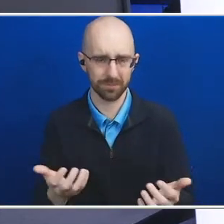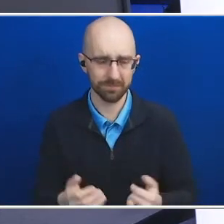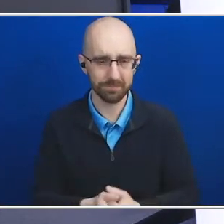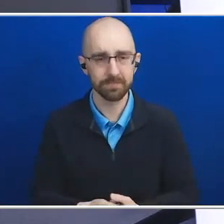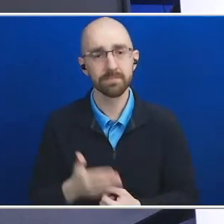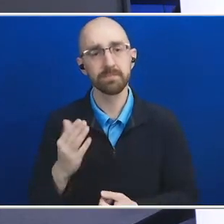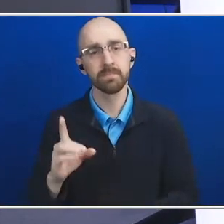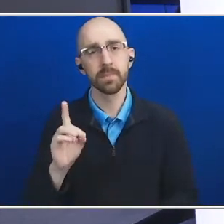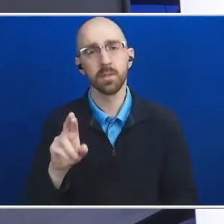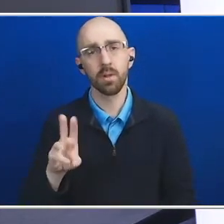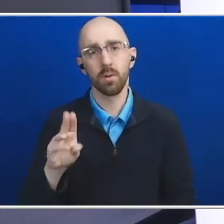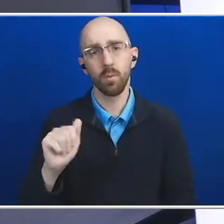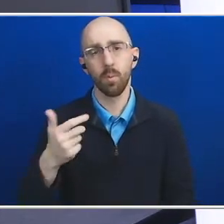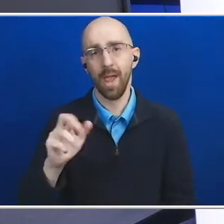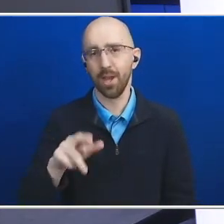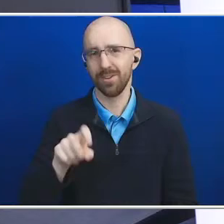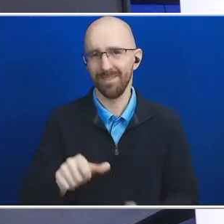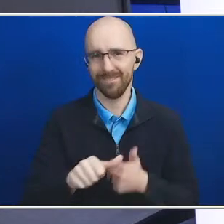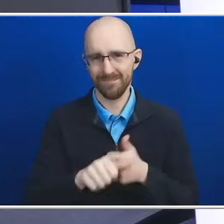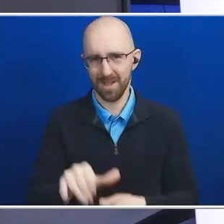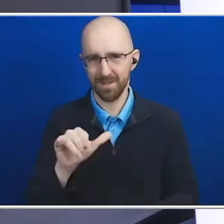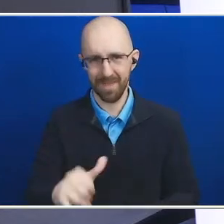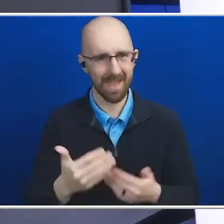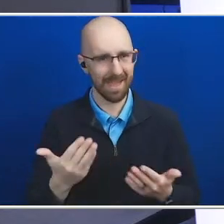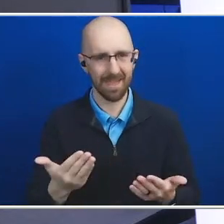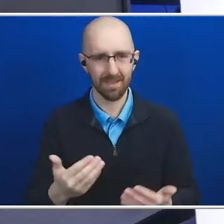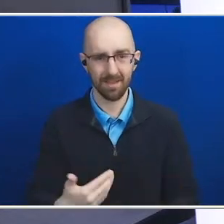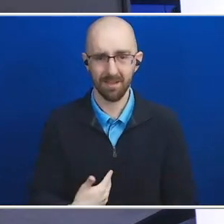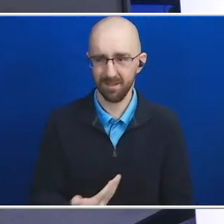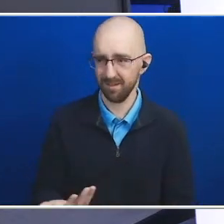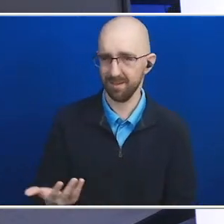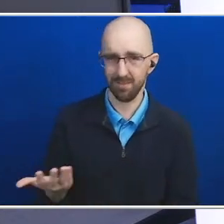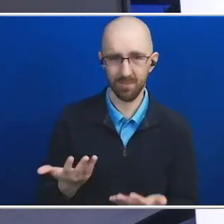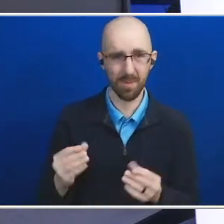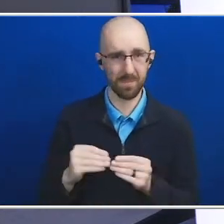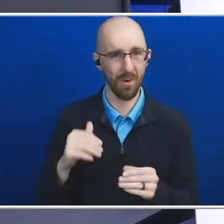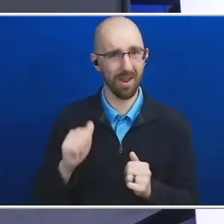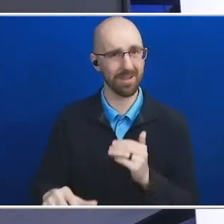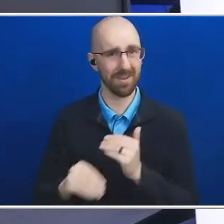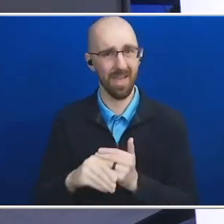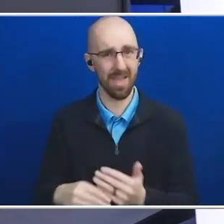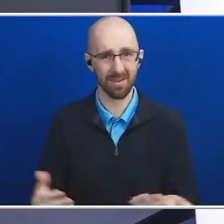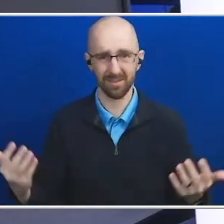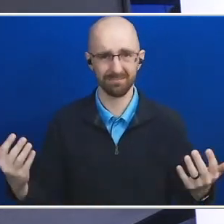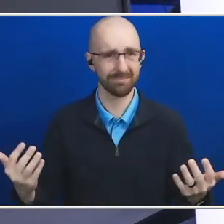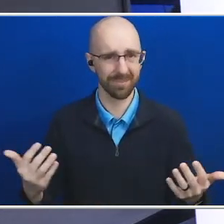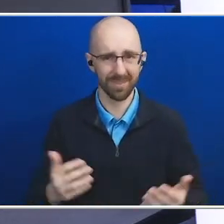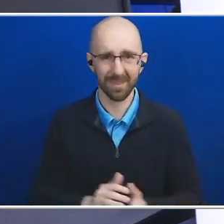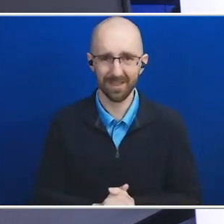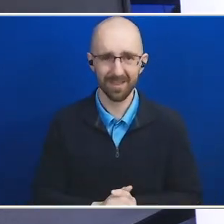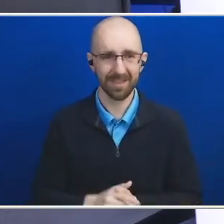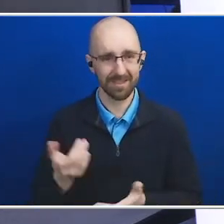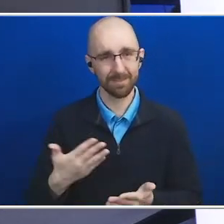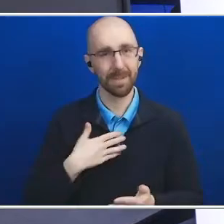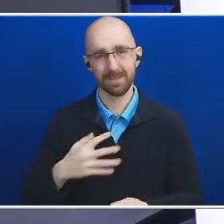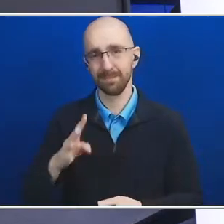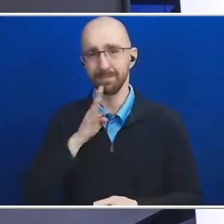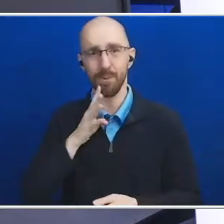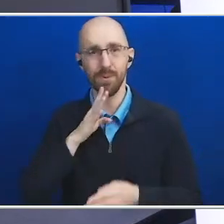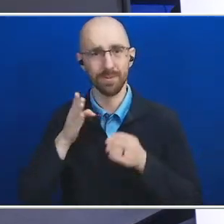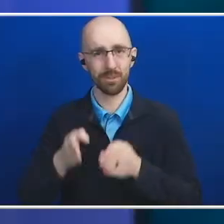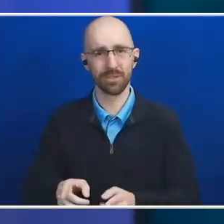that. I don't know that there's a whole lot more I can bring in. She can be my spokesperson But now. what's the big medical